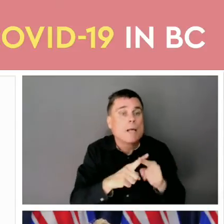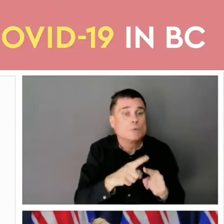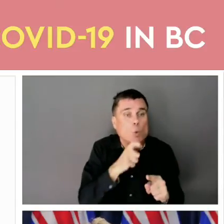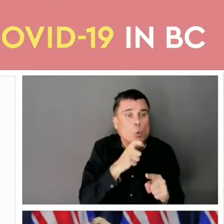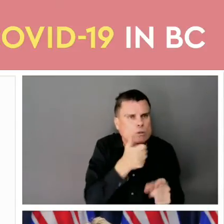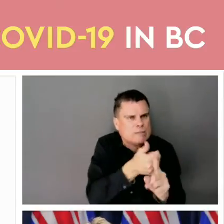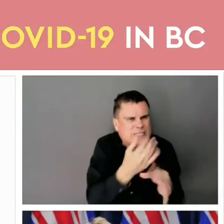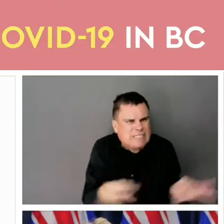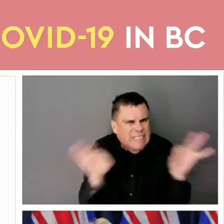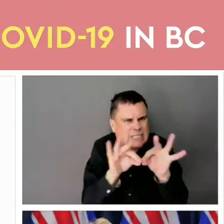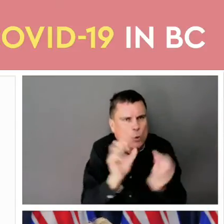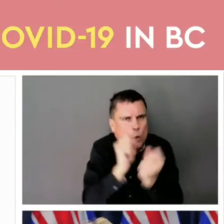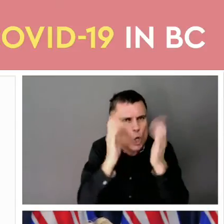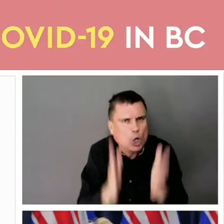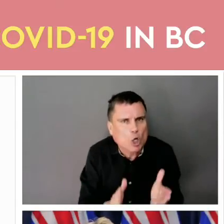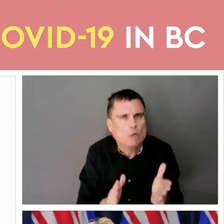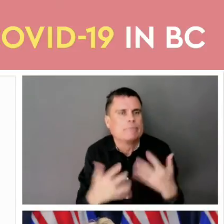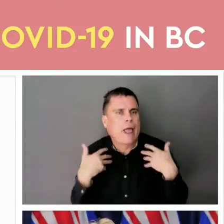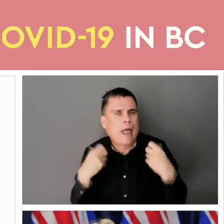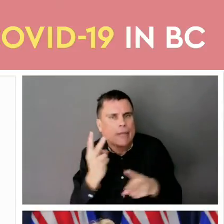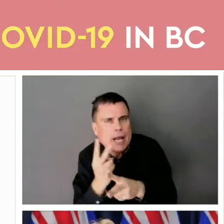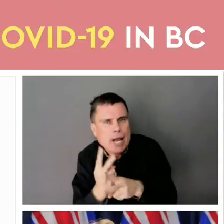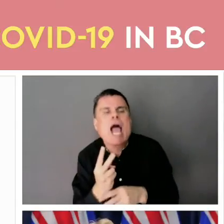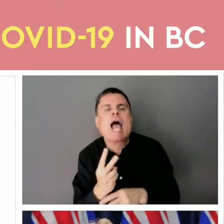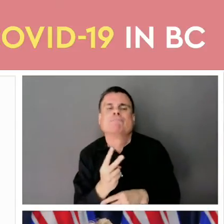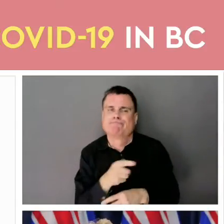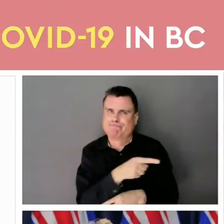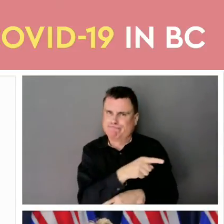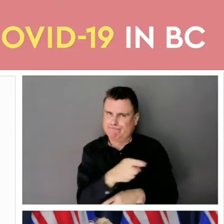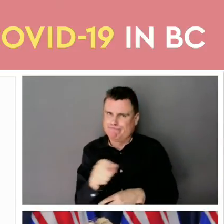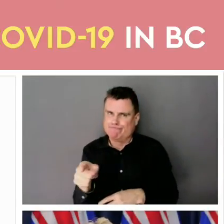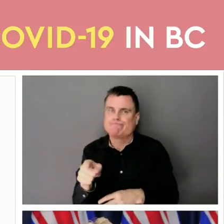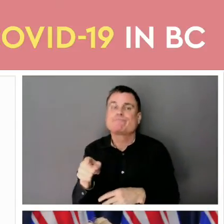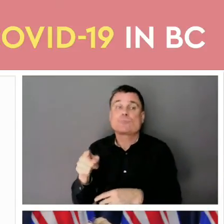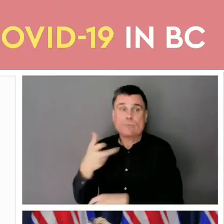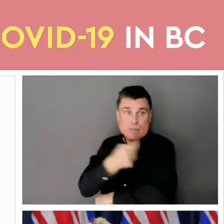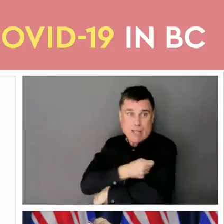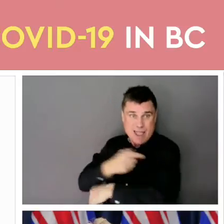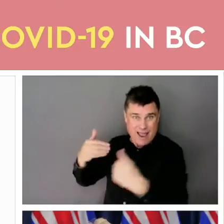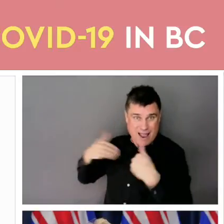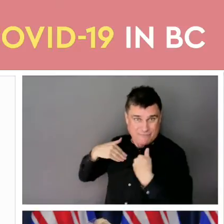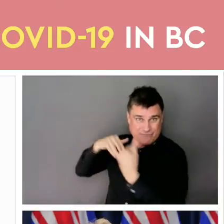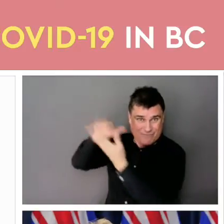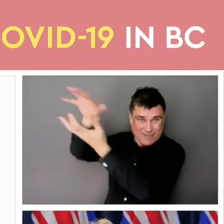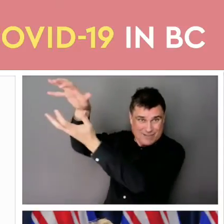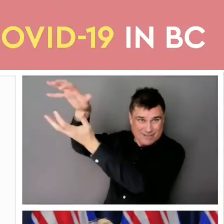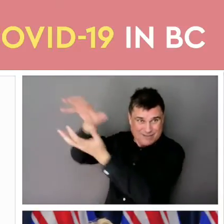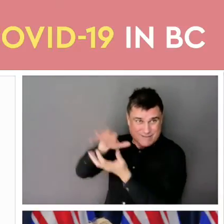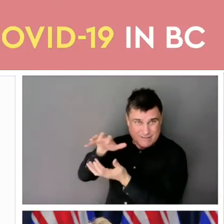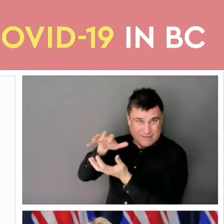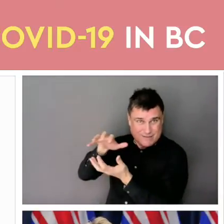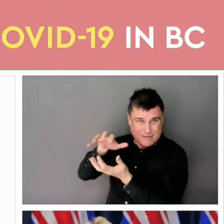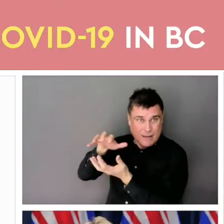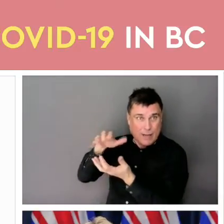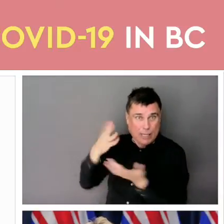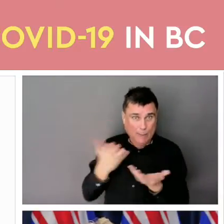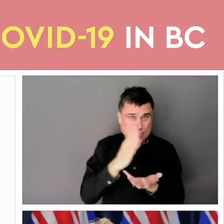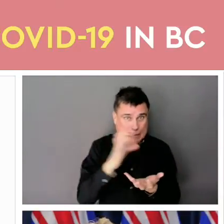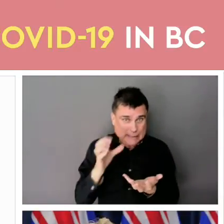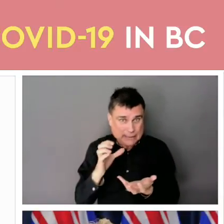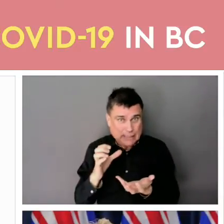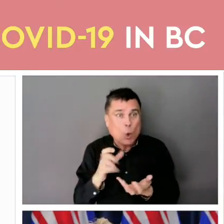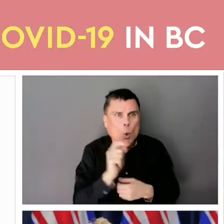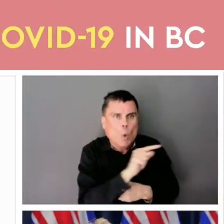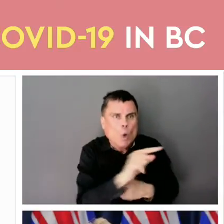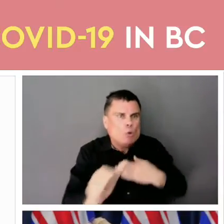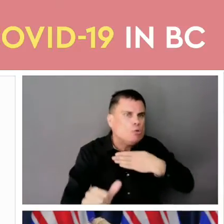know that with the way the vaccine will be arriving in British Columbia and in Canada, and with the risk that we're facing, that the